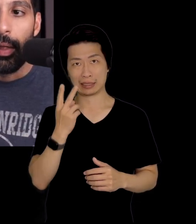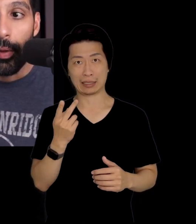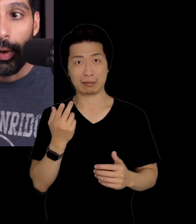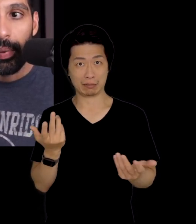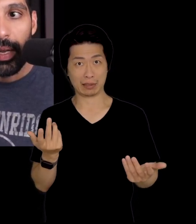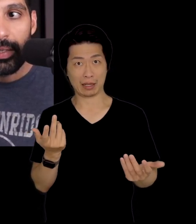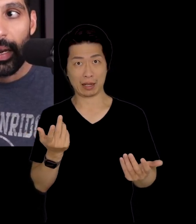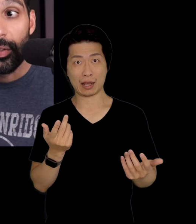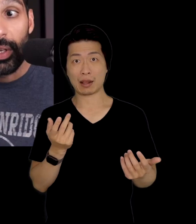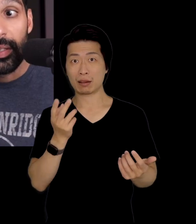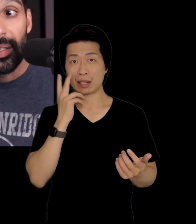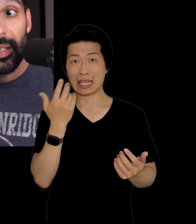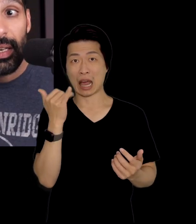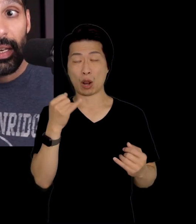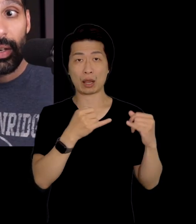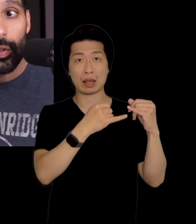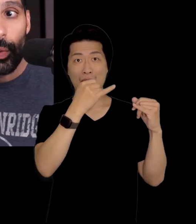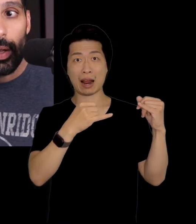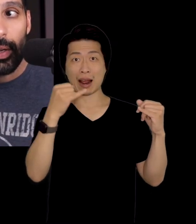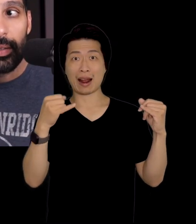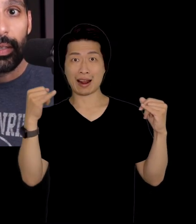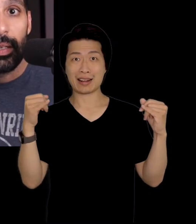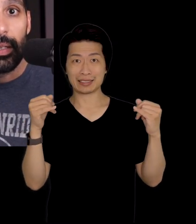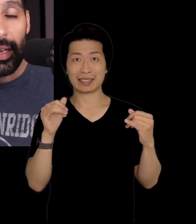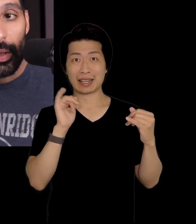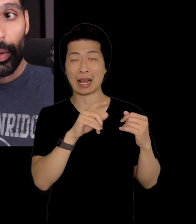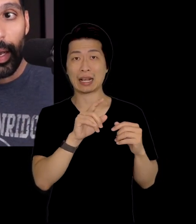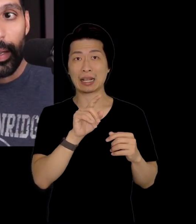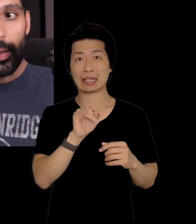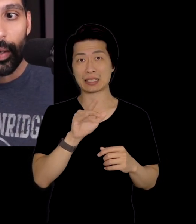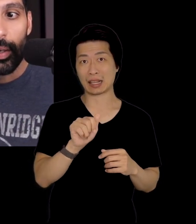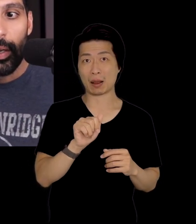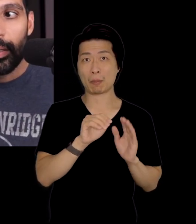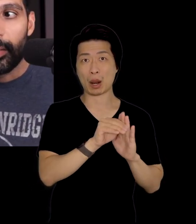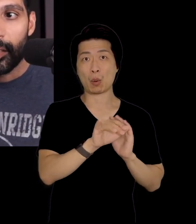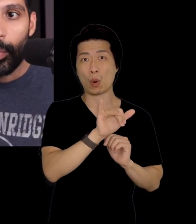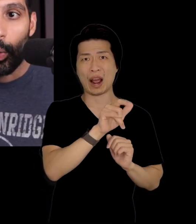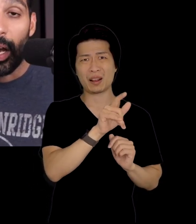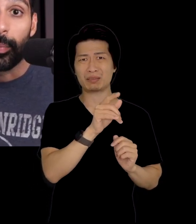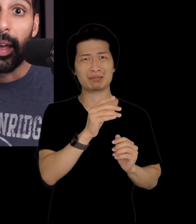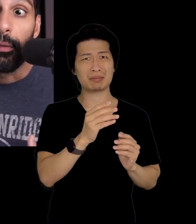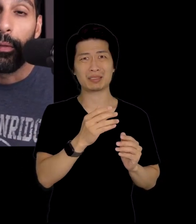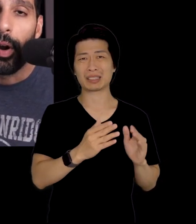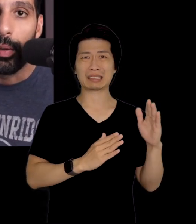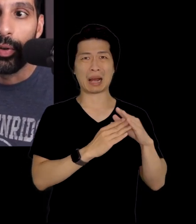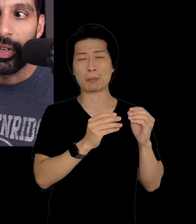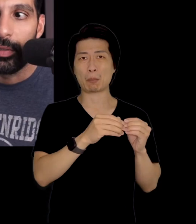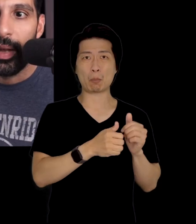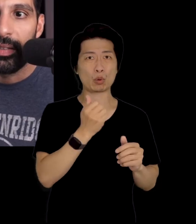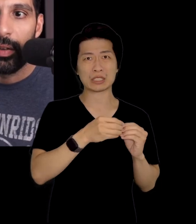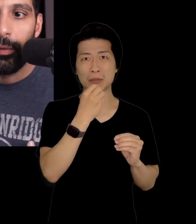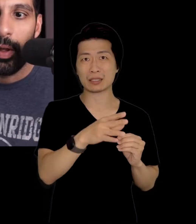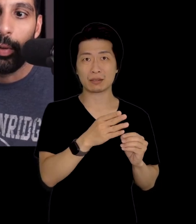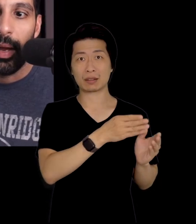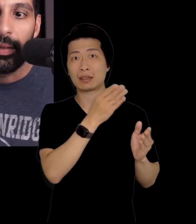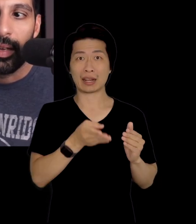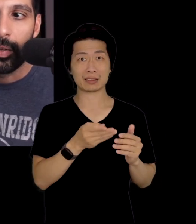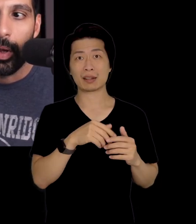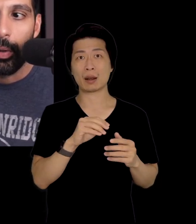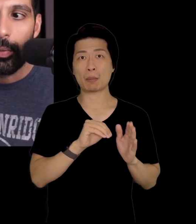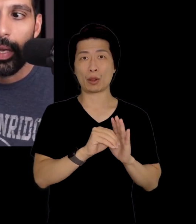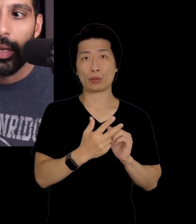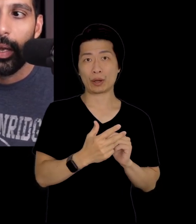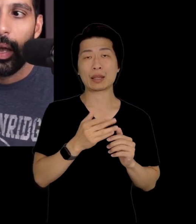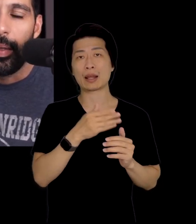in third place. And as you can see here as well, look at the yellow line here. The Tesla Model Y is by far the most expensive, followed by the Tesla